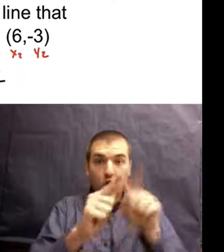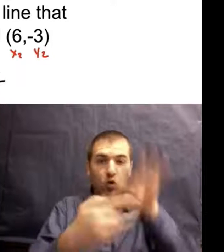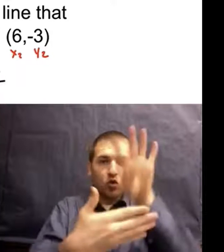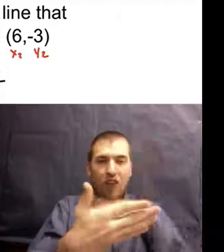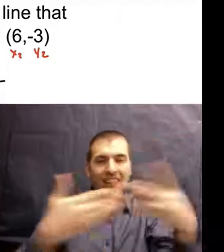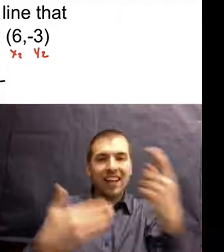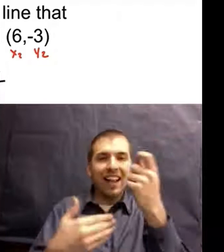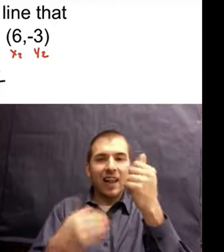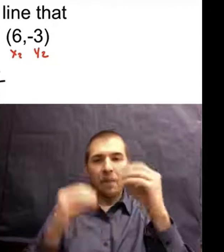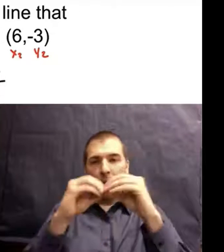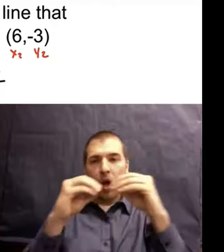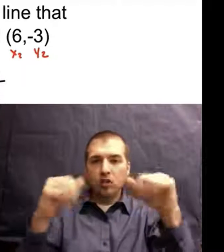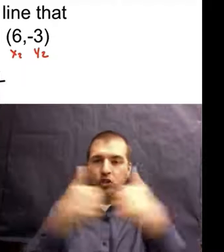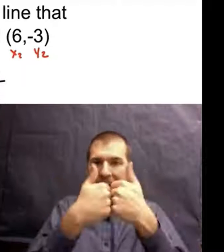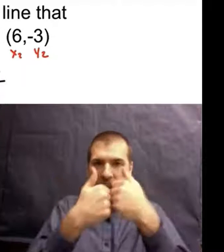form.